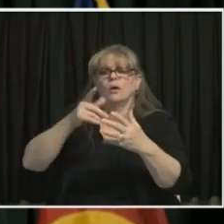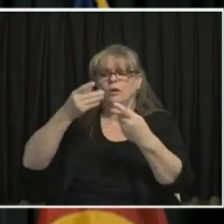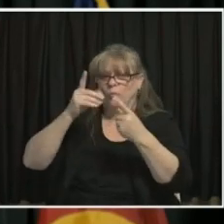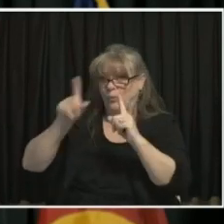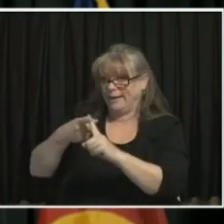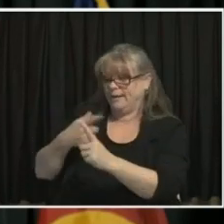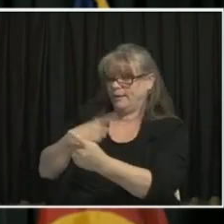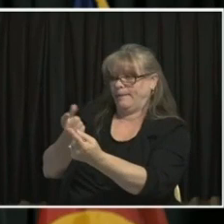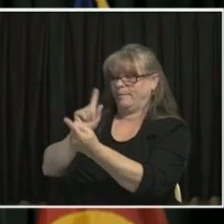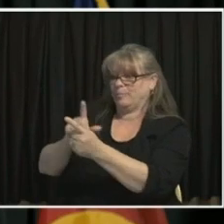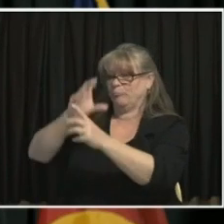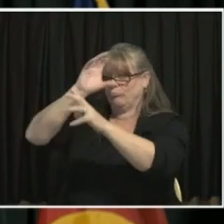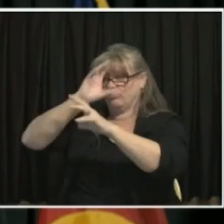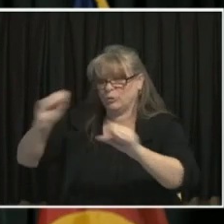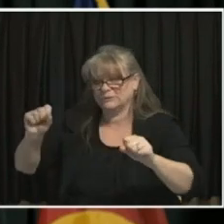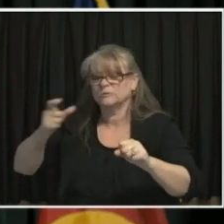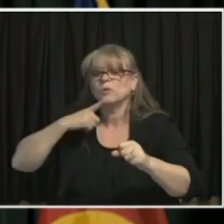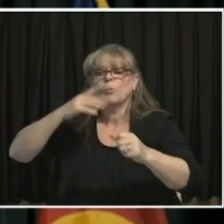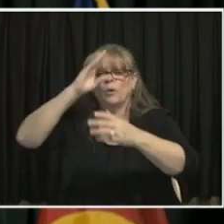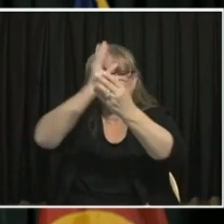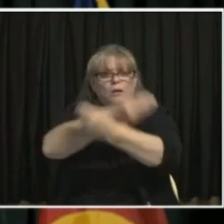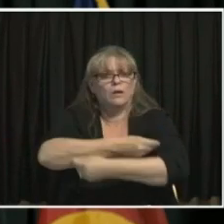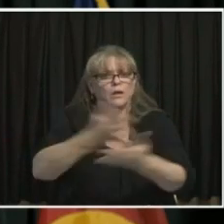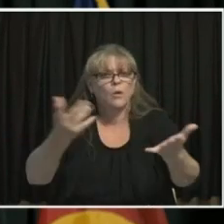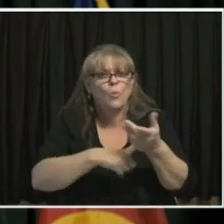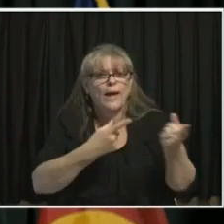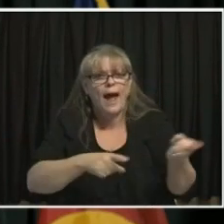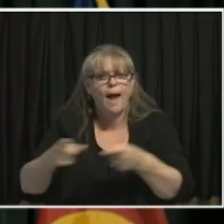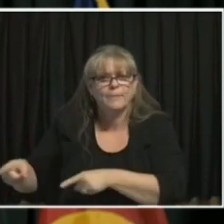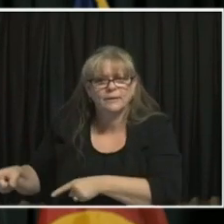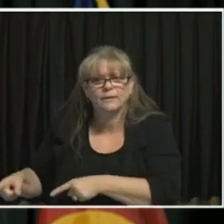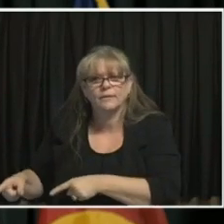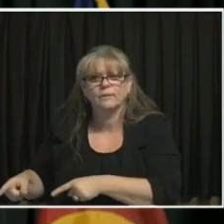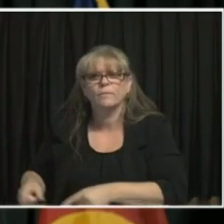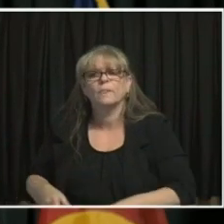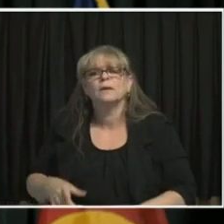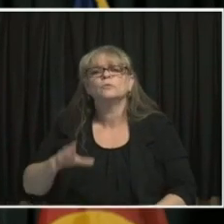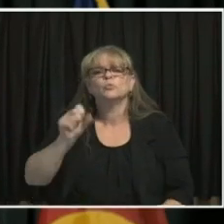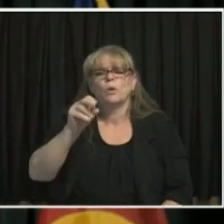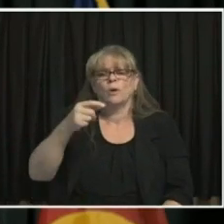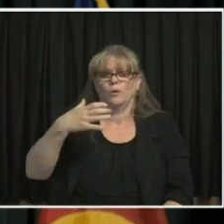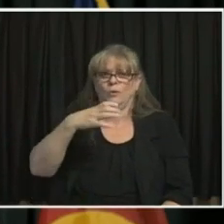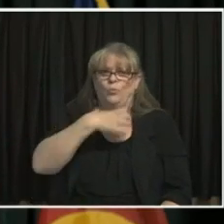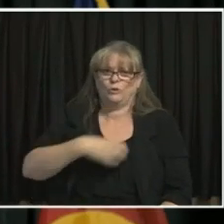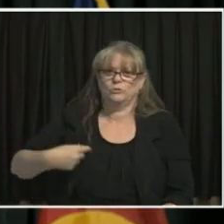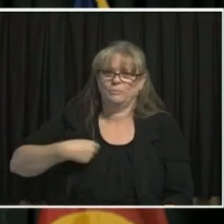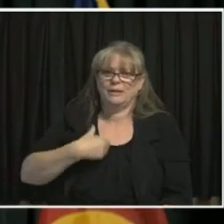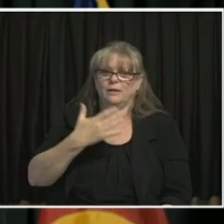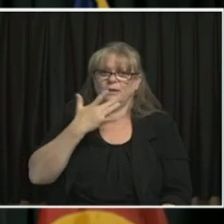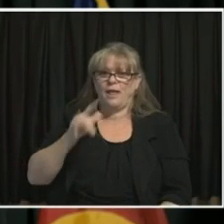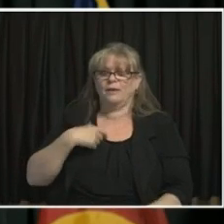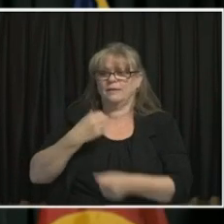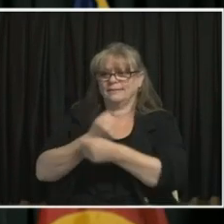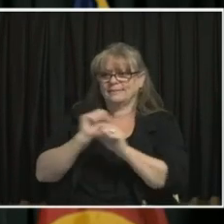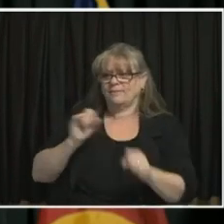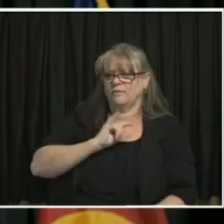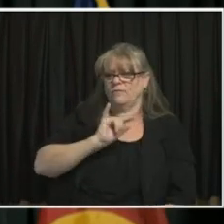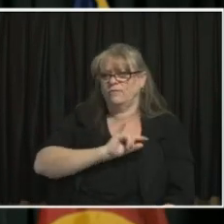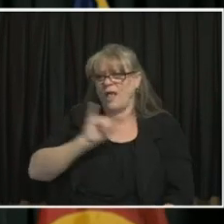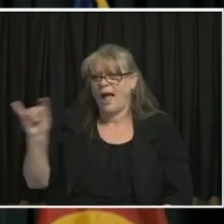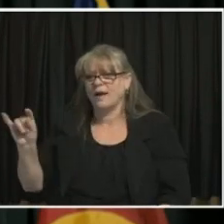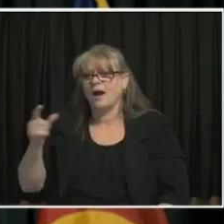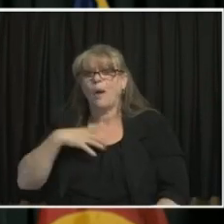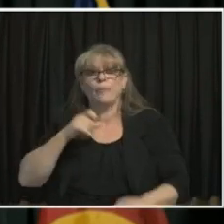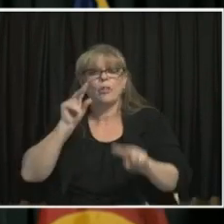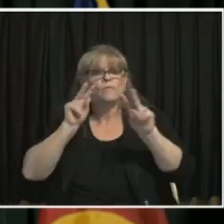on from Washington. I wish me luck and safety on this trip, and I look forward to visiting